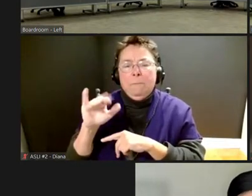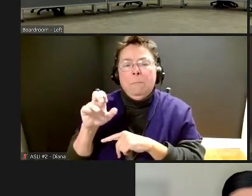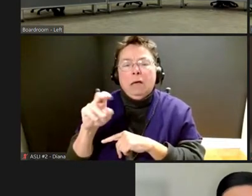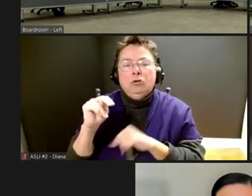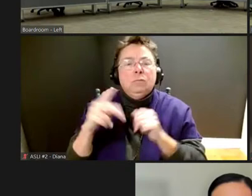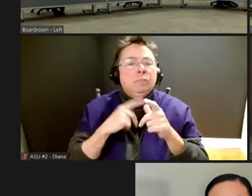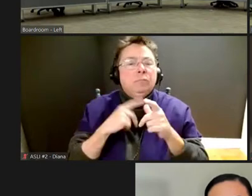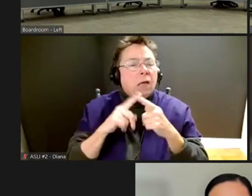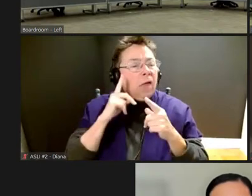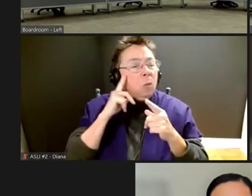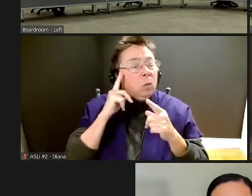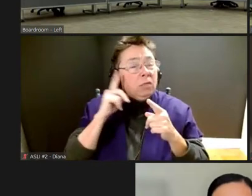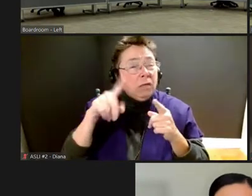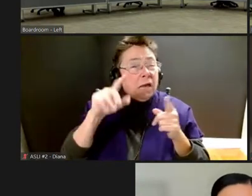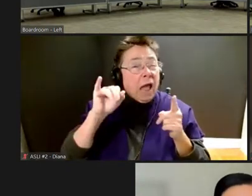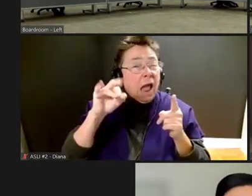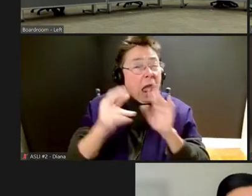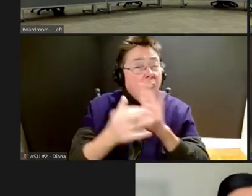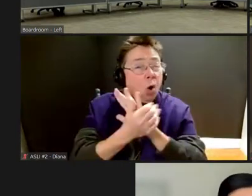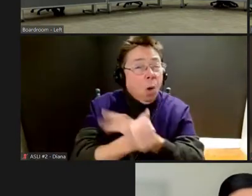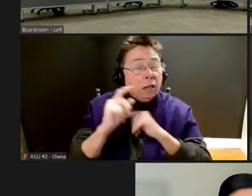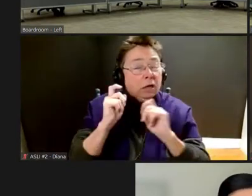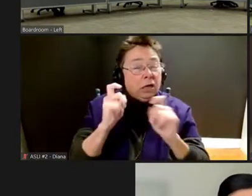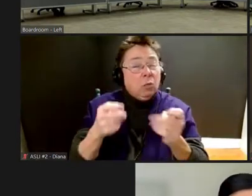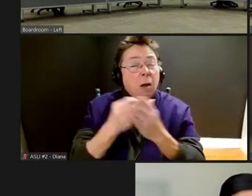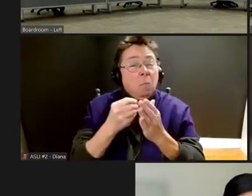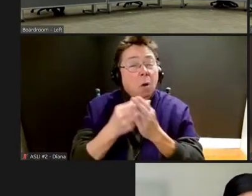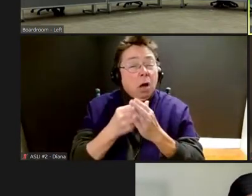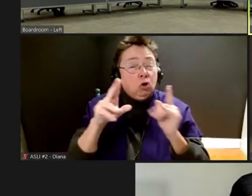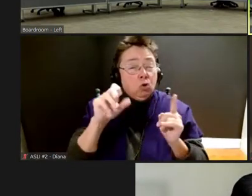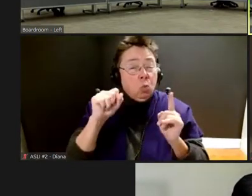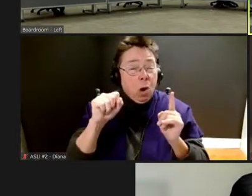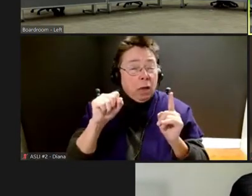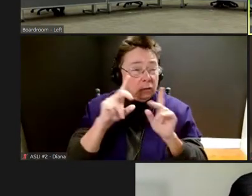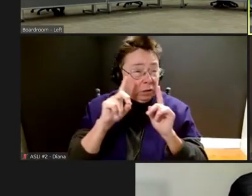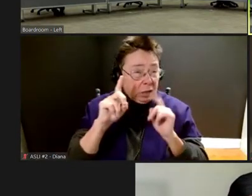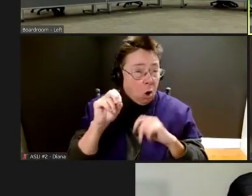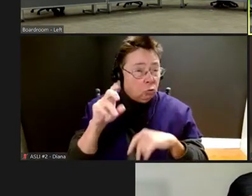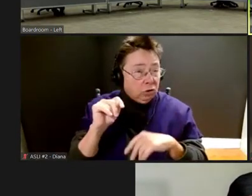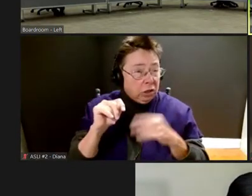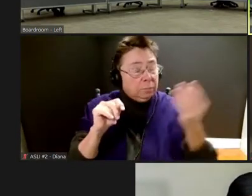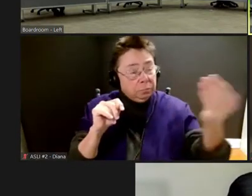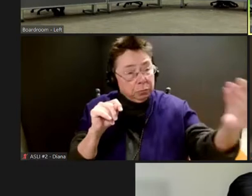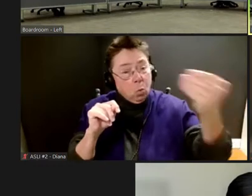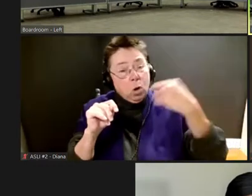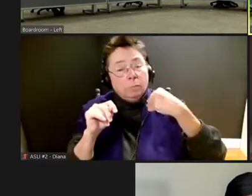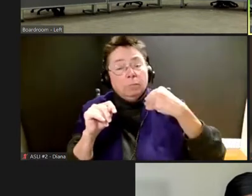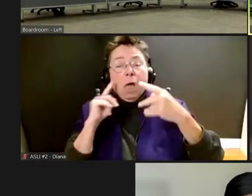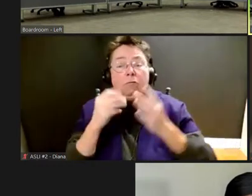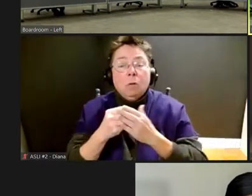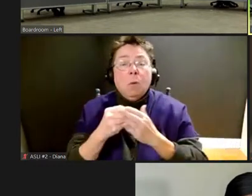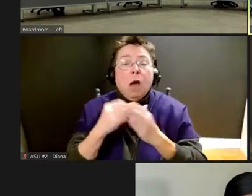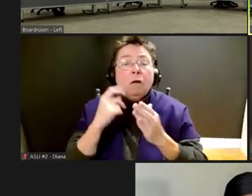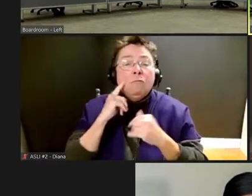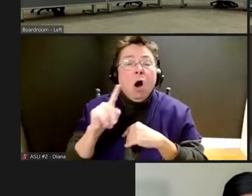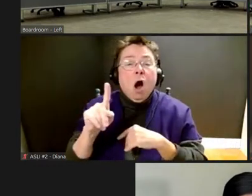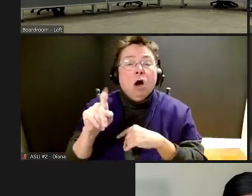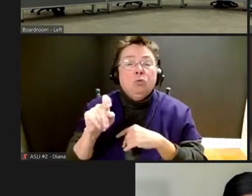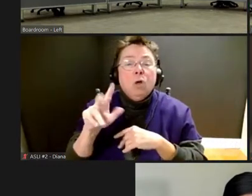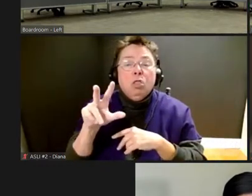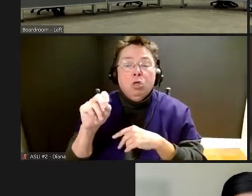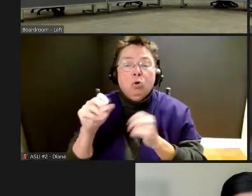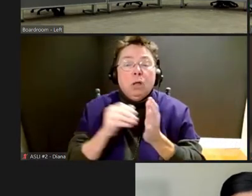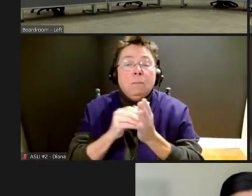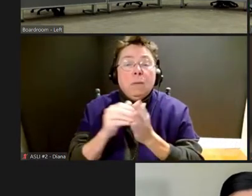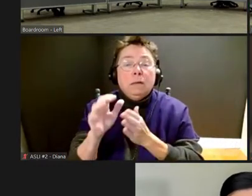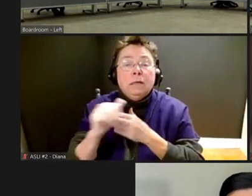congestion mitigation and air quality grant from the U.S. Department of Transportation for $130 million. The CTA